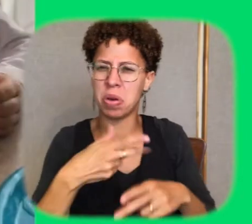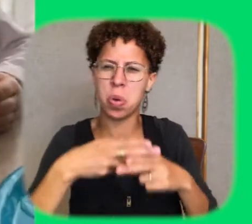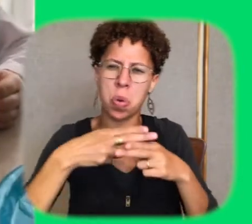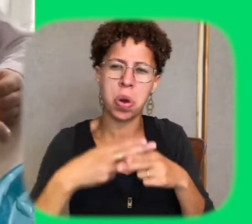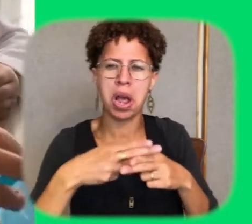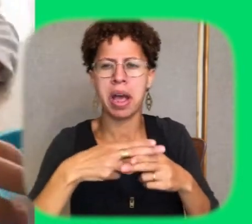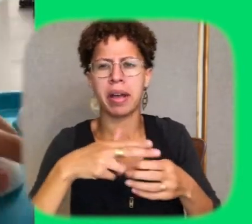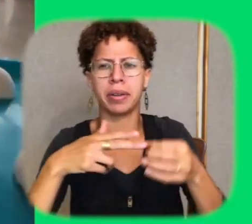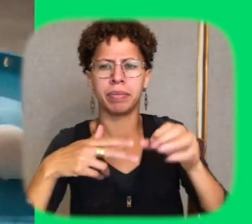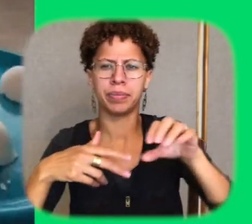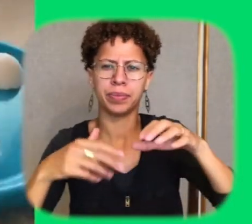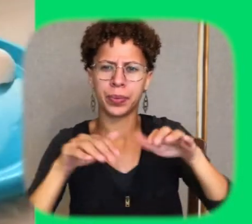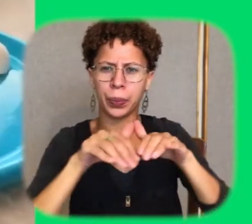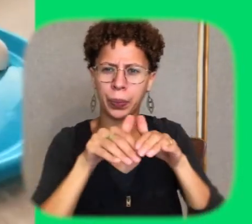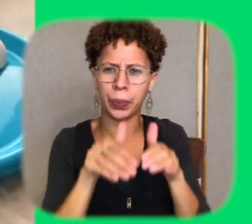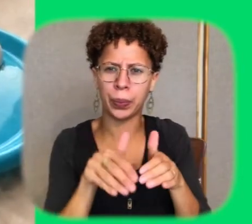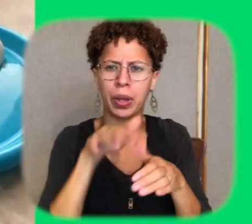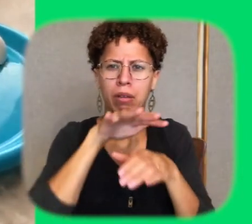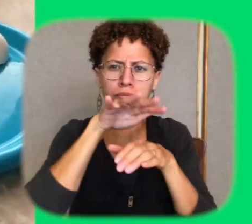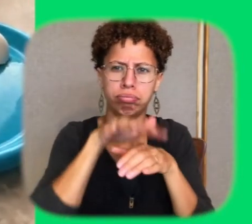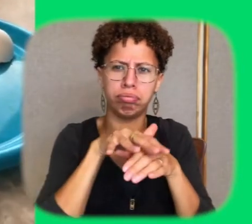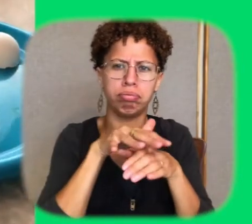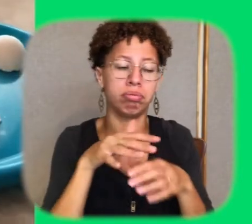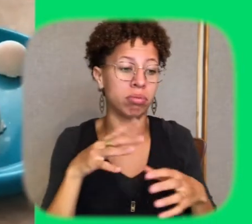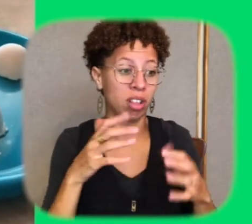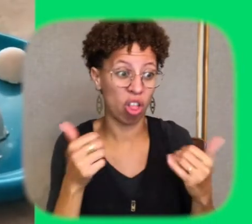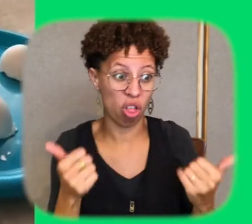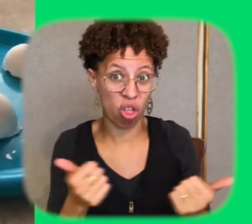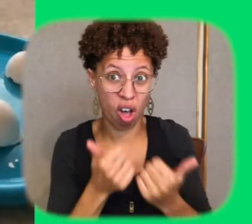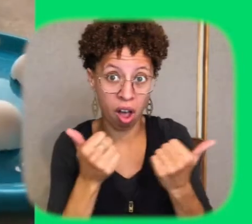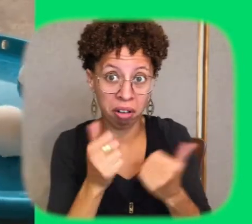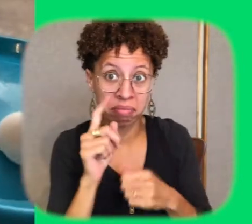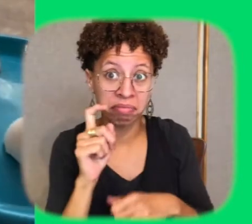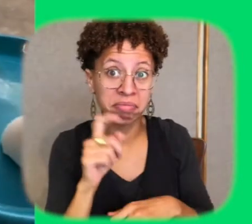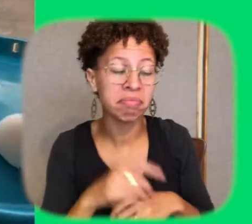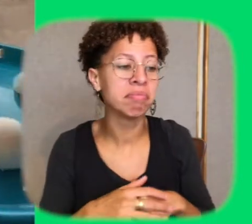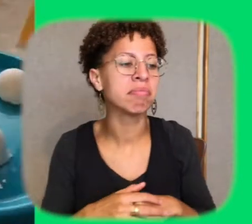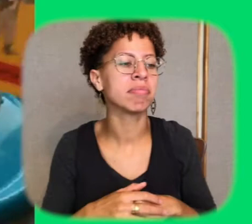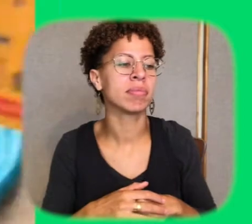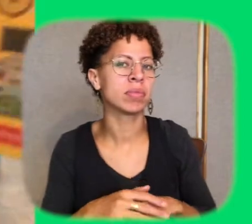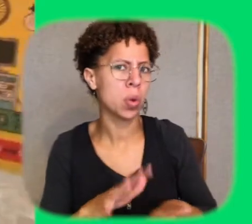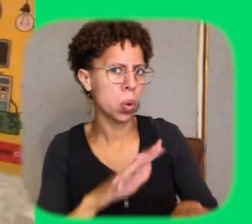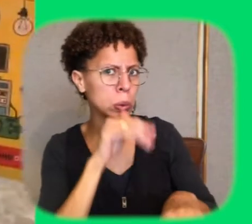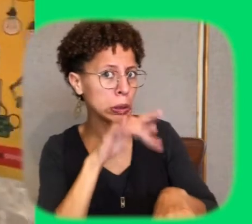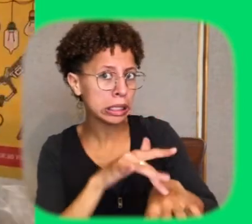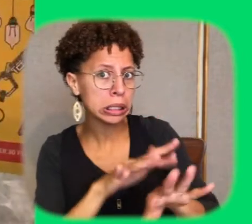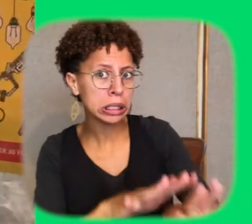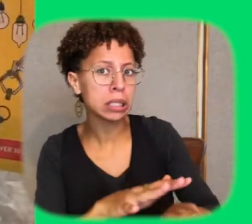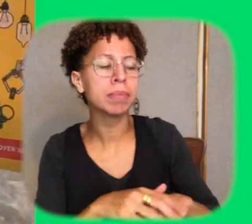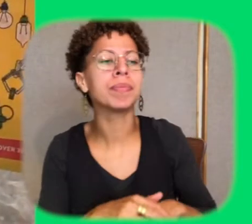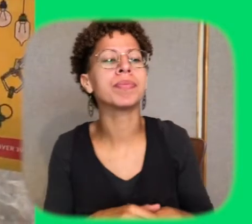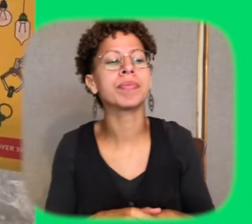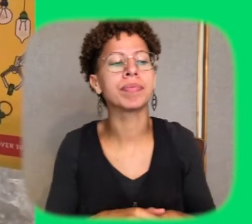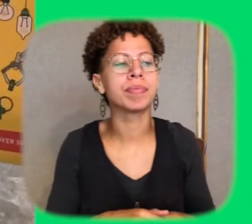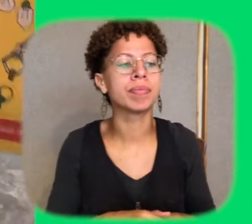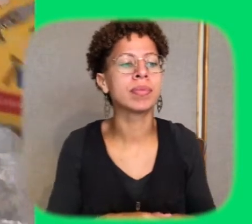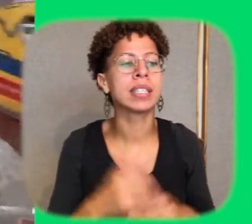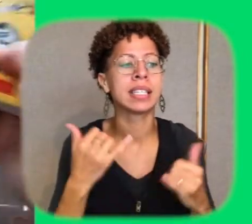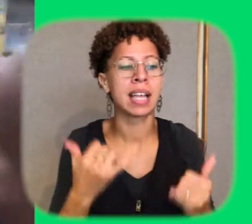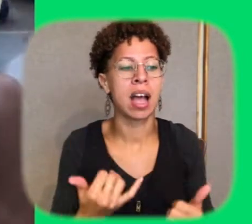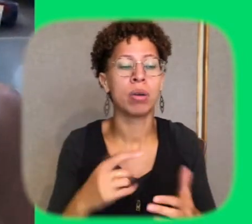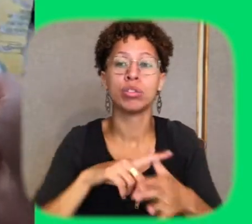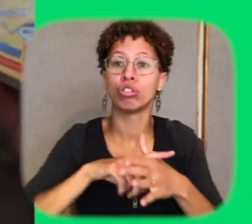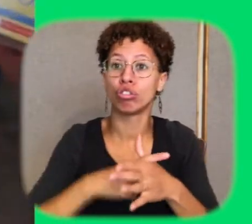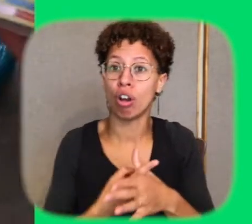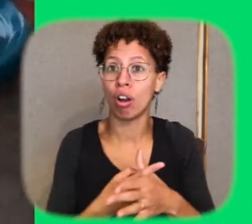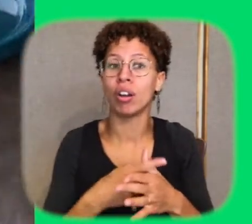hold a lot. A lot? Oh, don't touch where they are, though. So I'm going to start with one of your favorite books, and it's your gadgets book, which